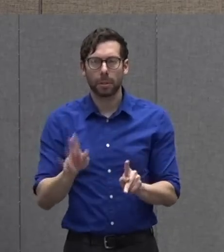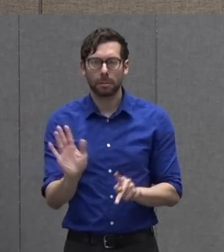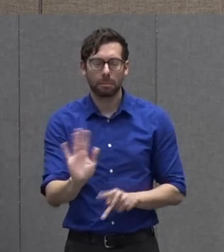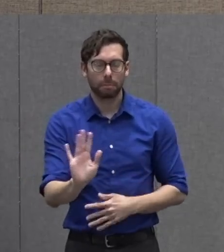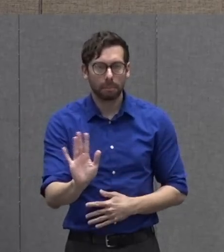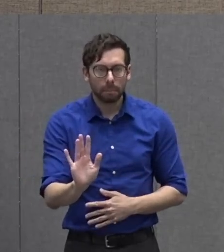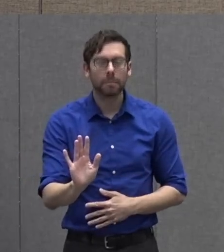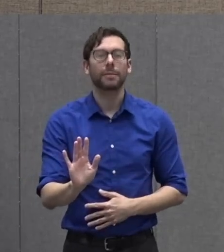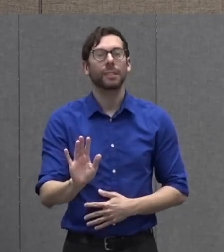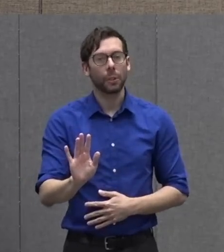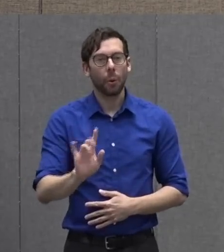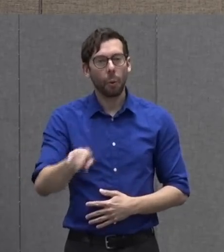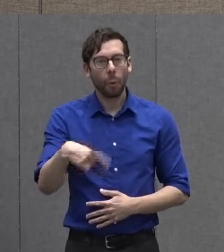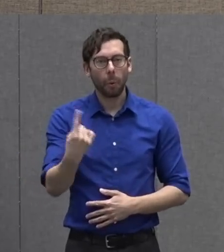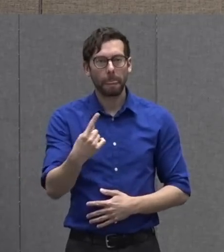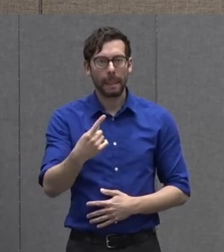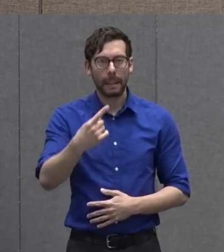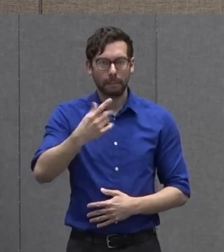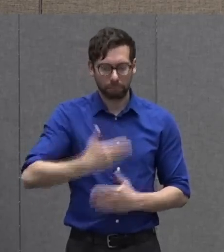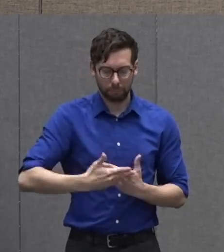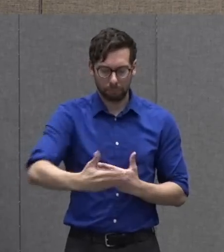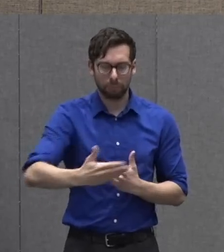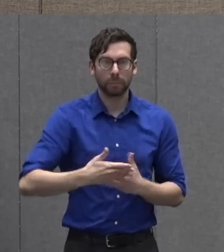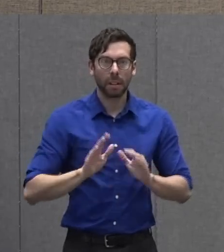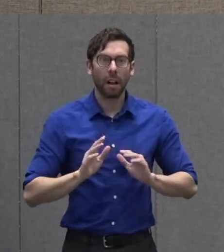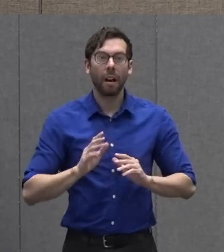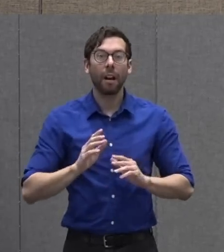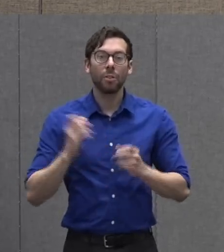hard push? What would that look like?